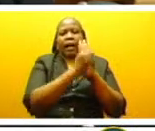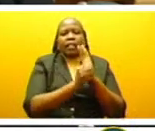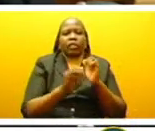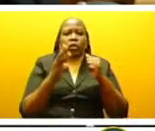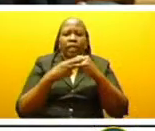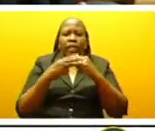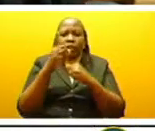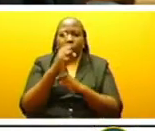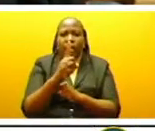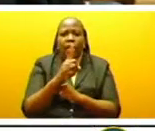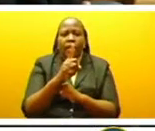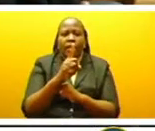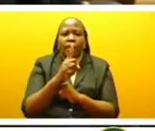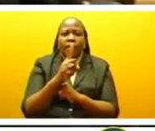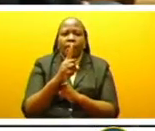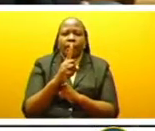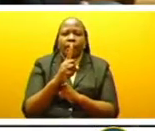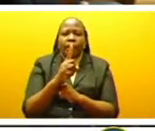then